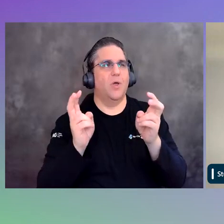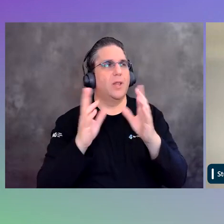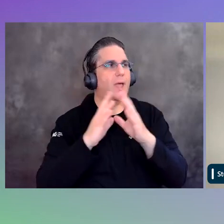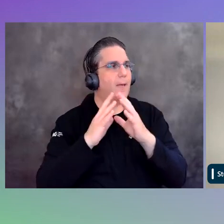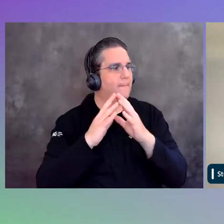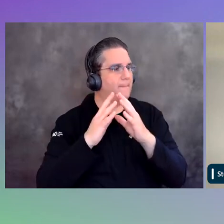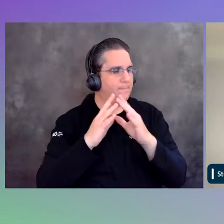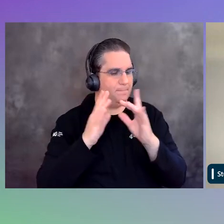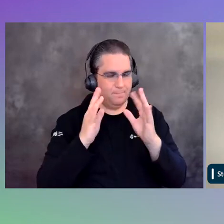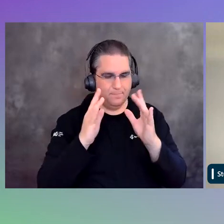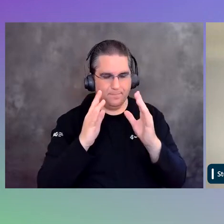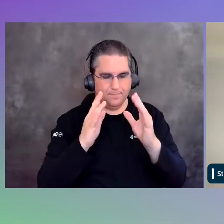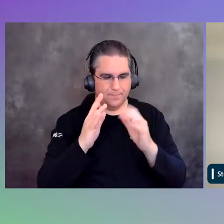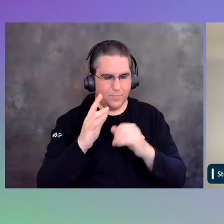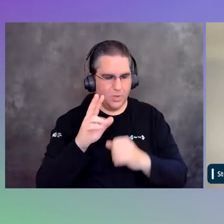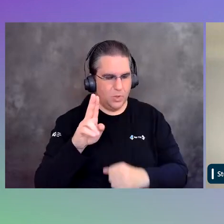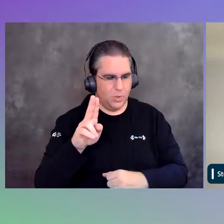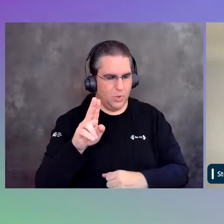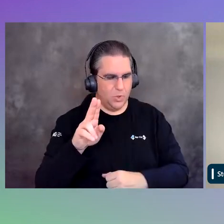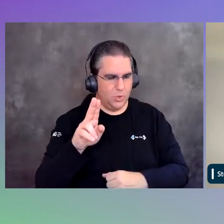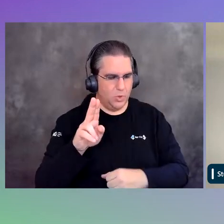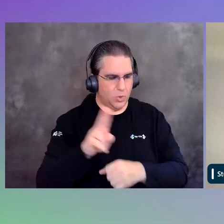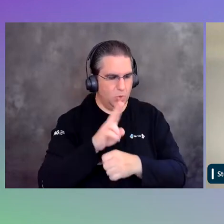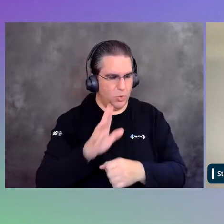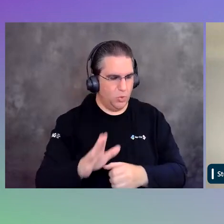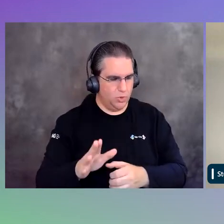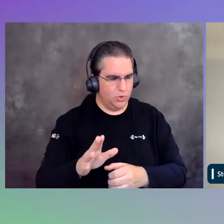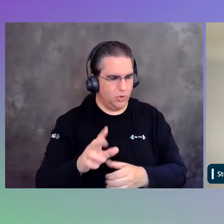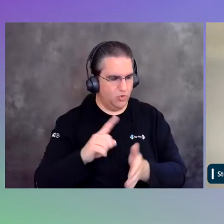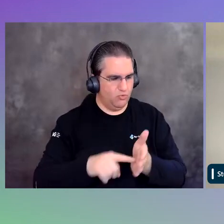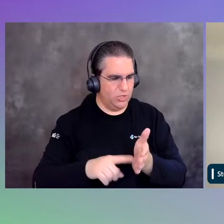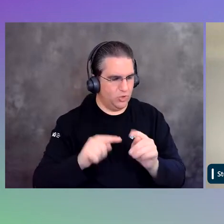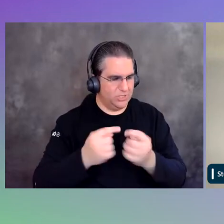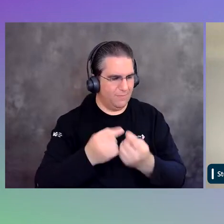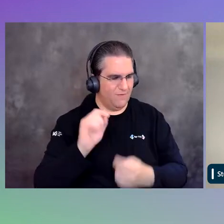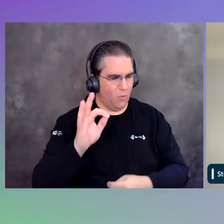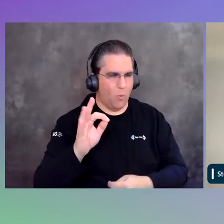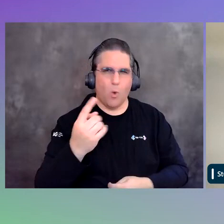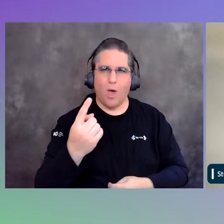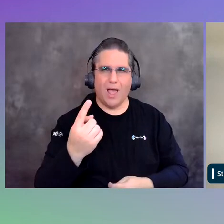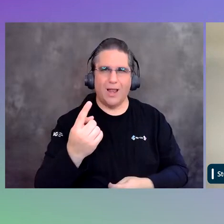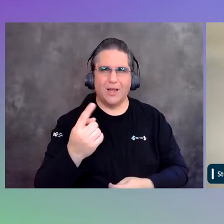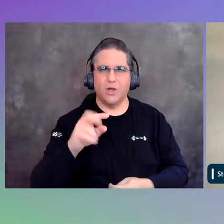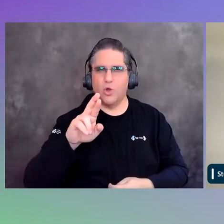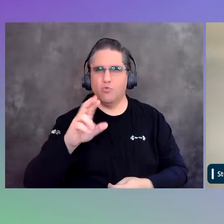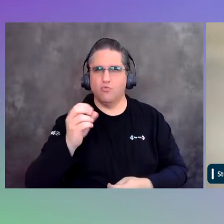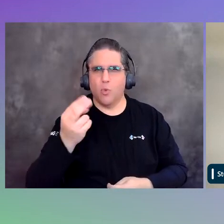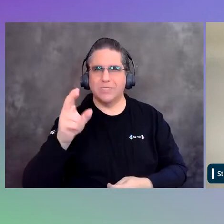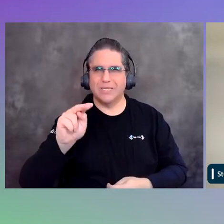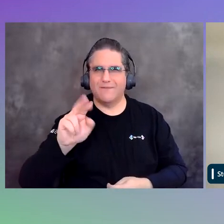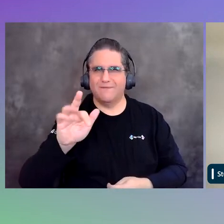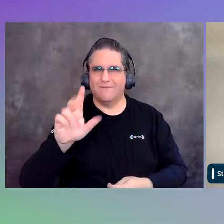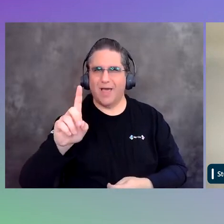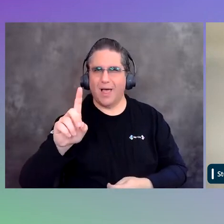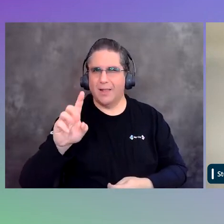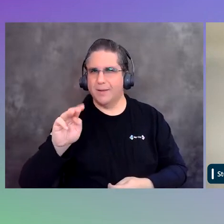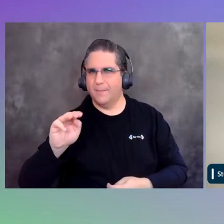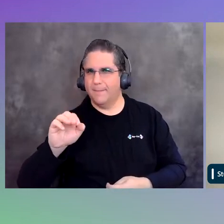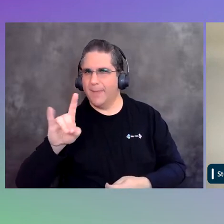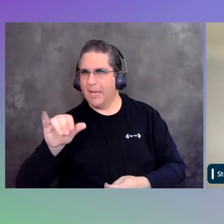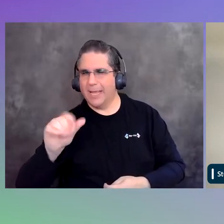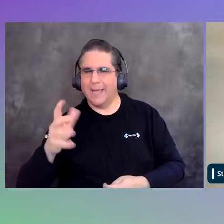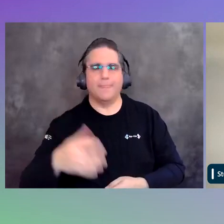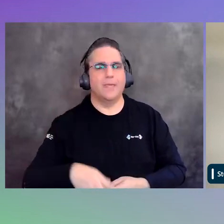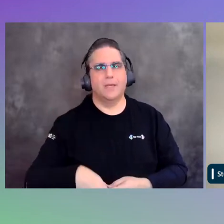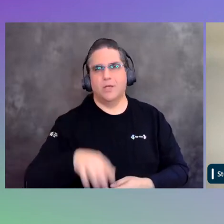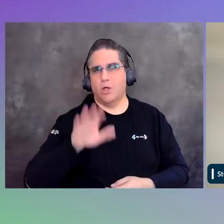I think it's by a user research team of one. I think it's Rosenfeld Media. So it's a really good place to start. But just